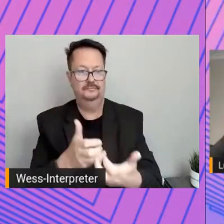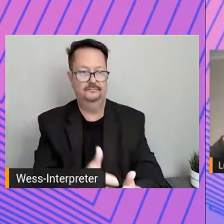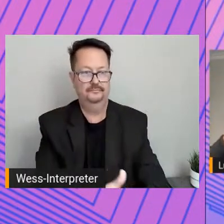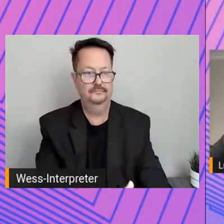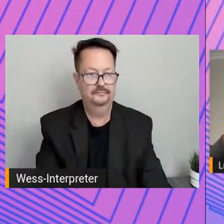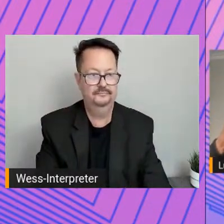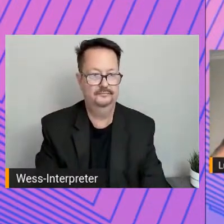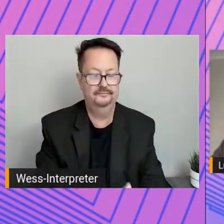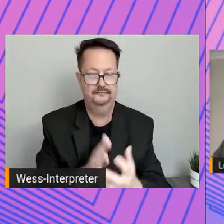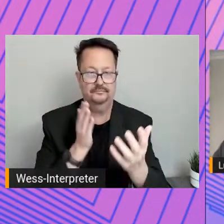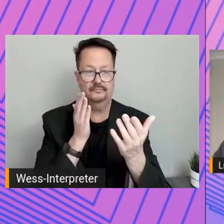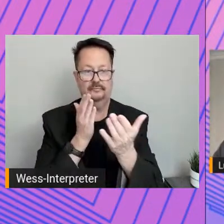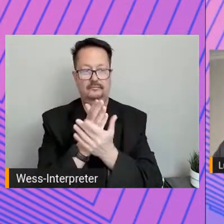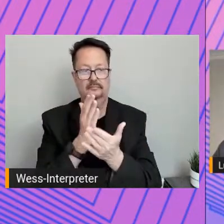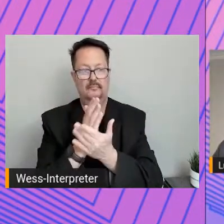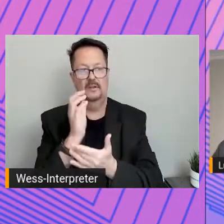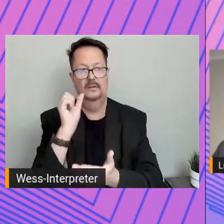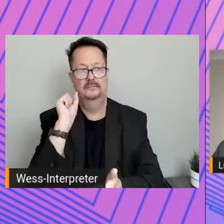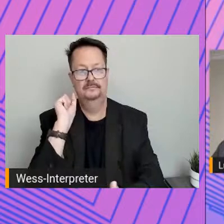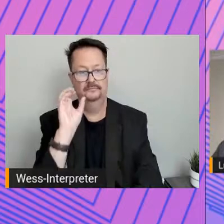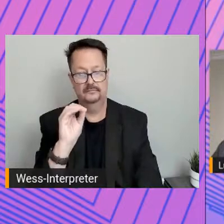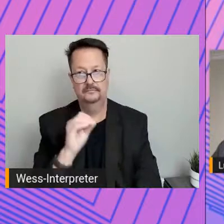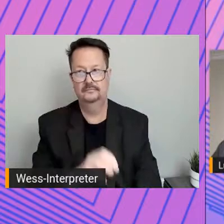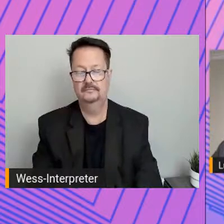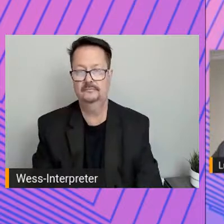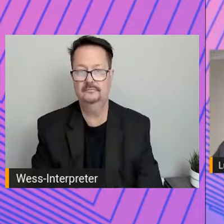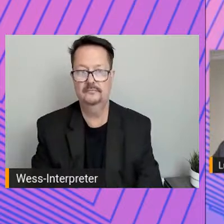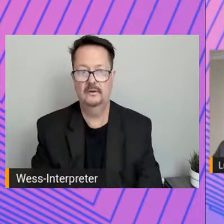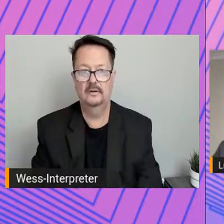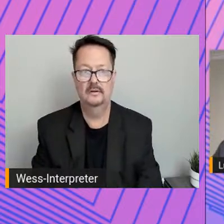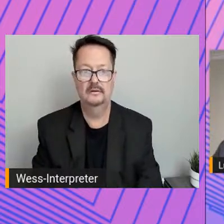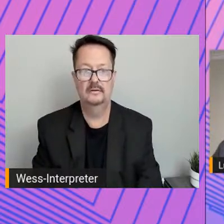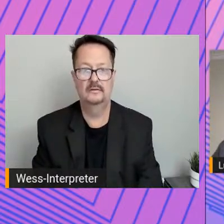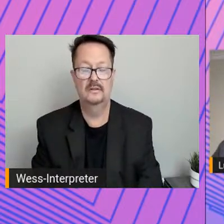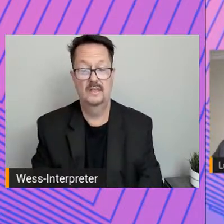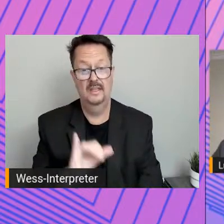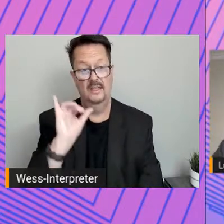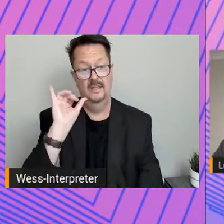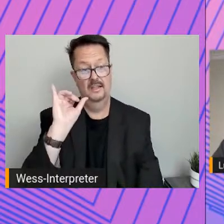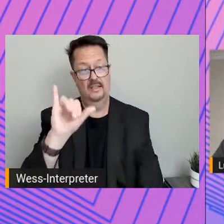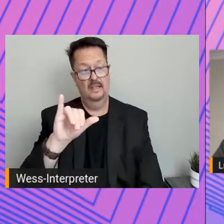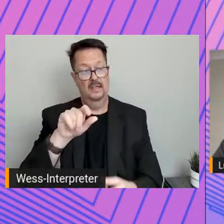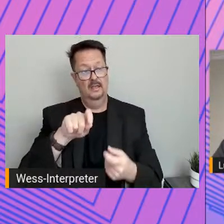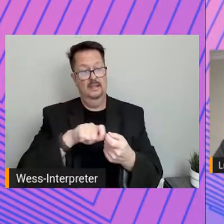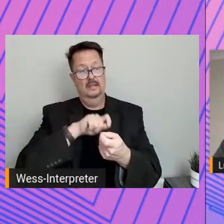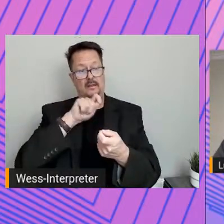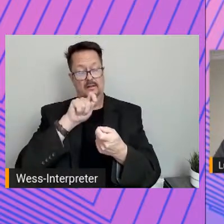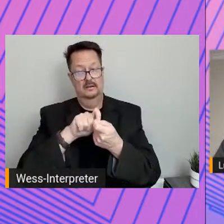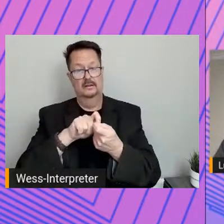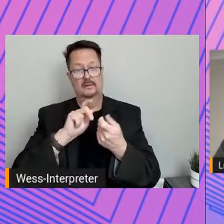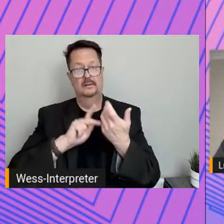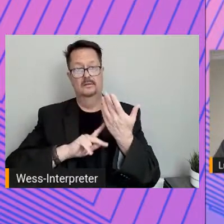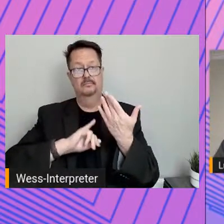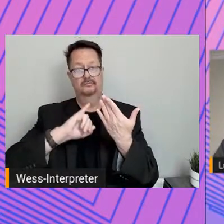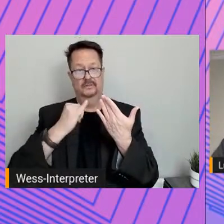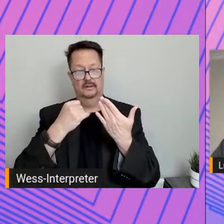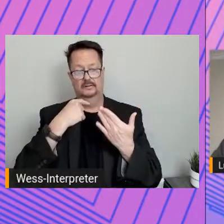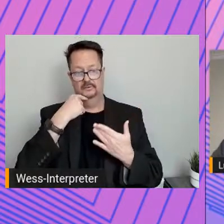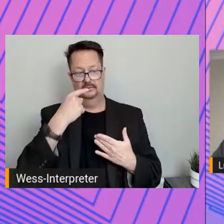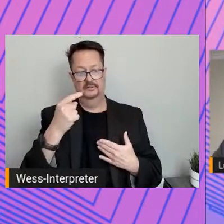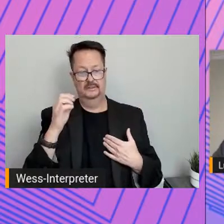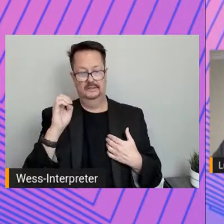All right, so as I mentioned earlier, in that particular project, we initially started off with